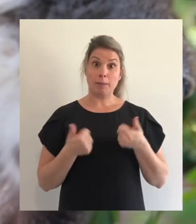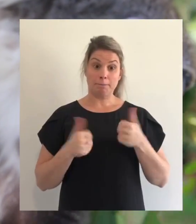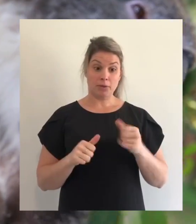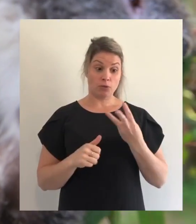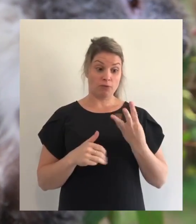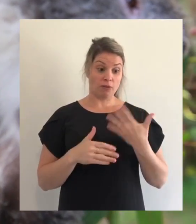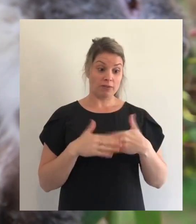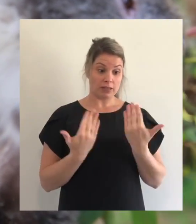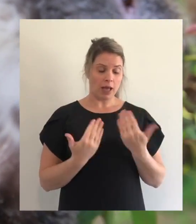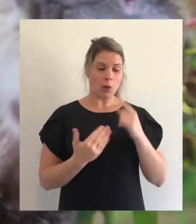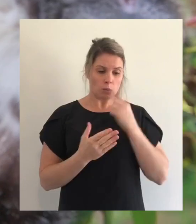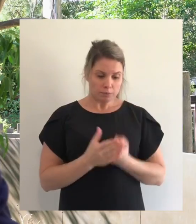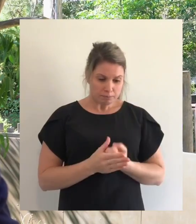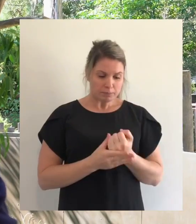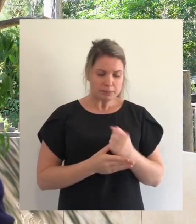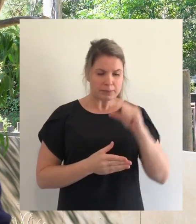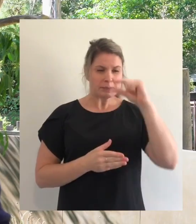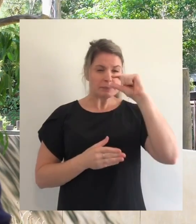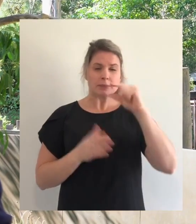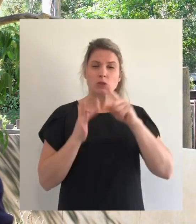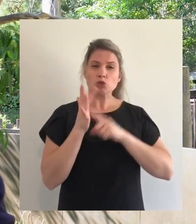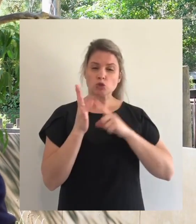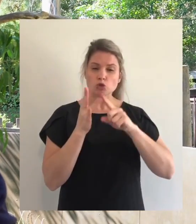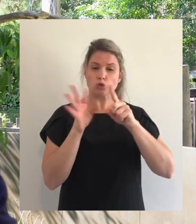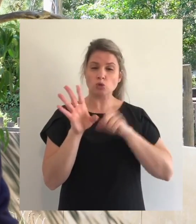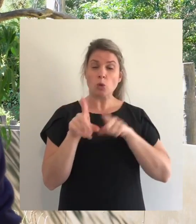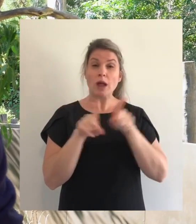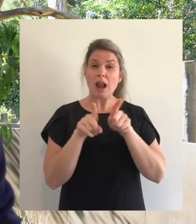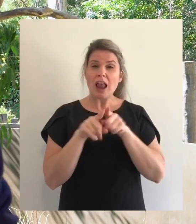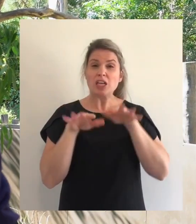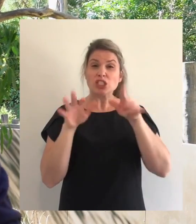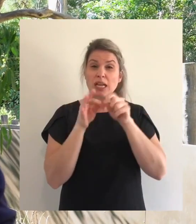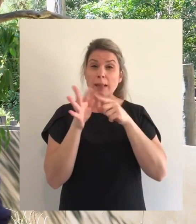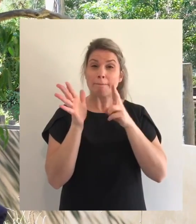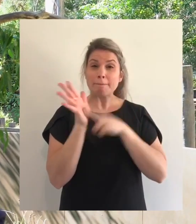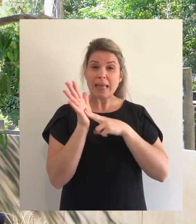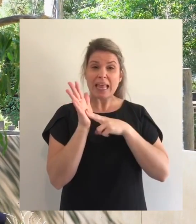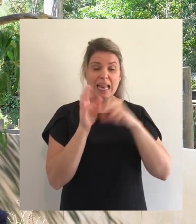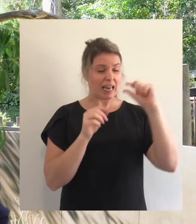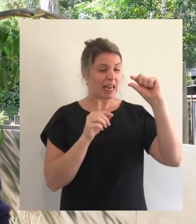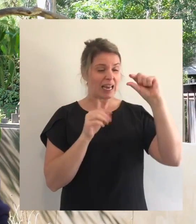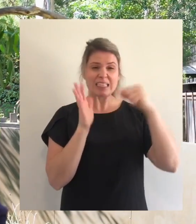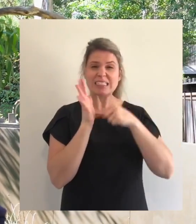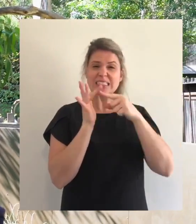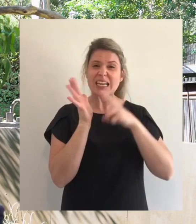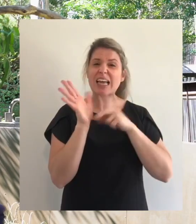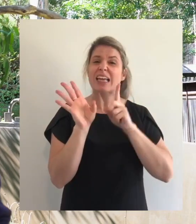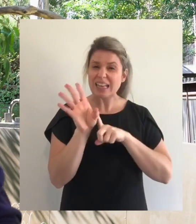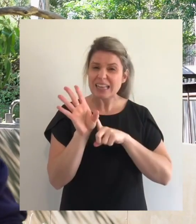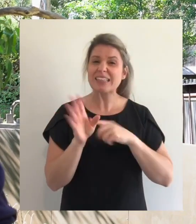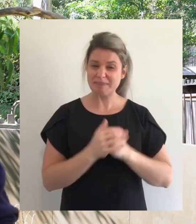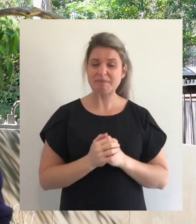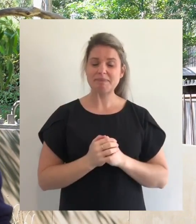really underdeveloped young called a joey. If you can imagine something that is about the size of a jelly bean or the size of your thumbnail, about that